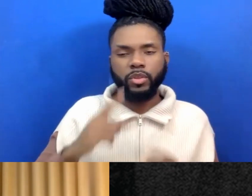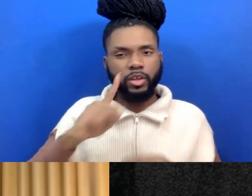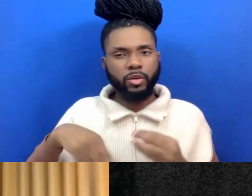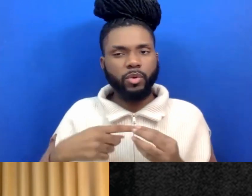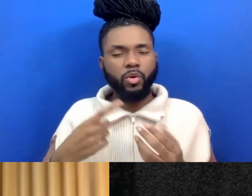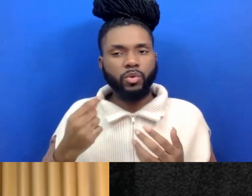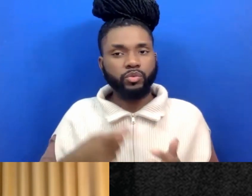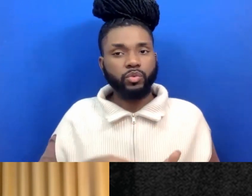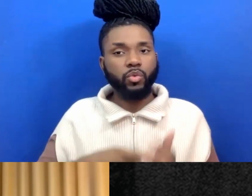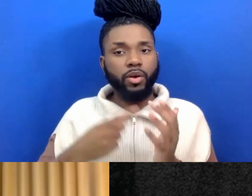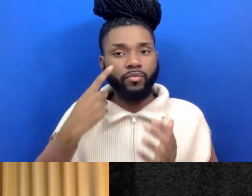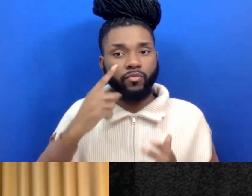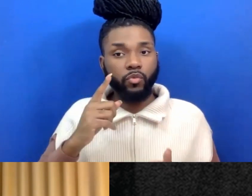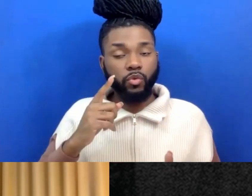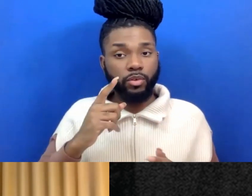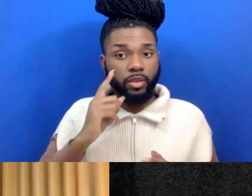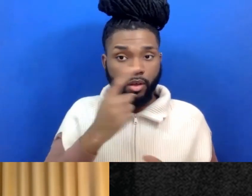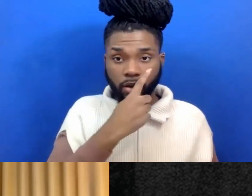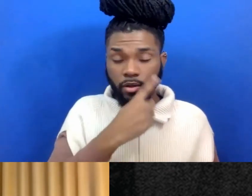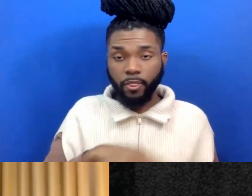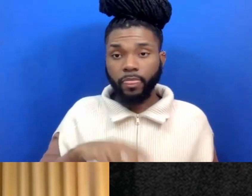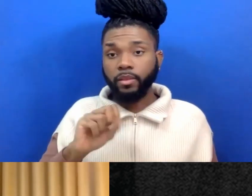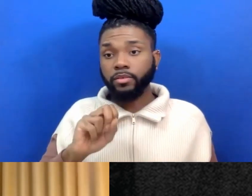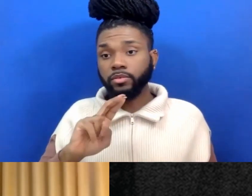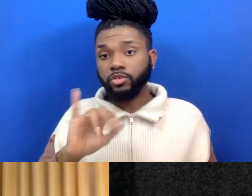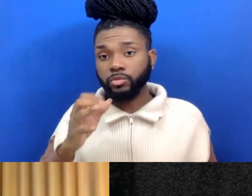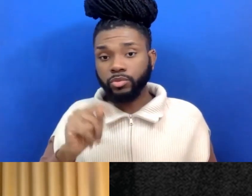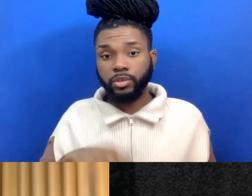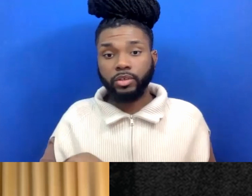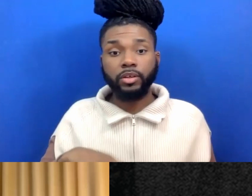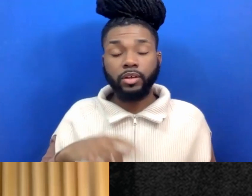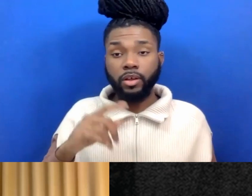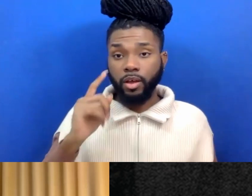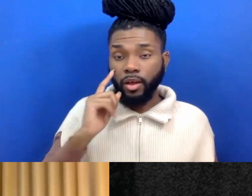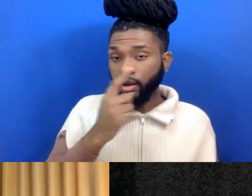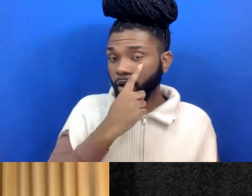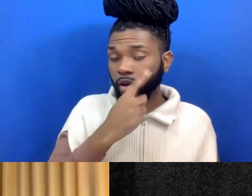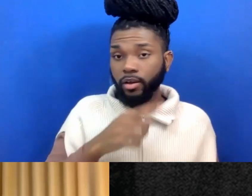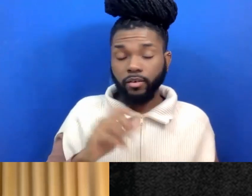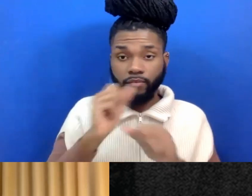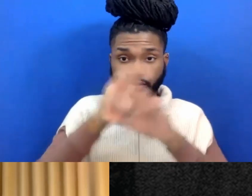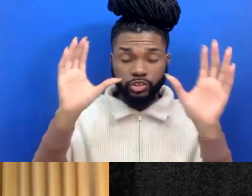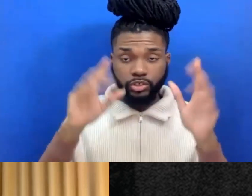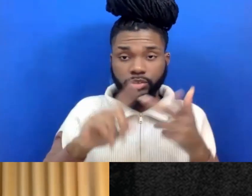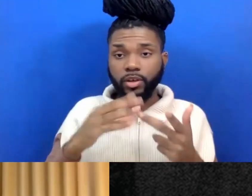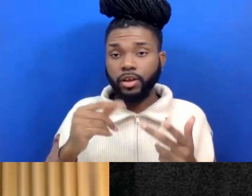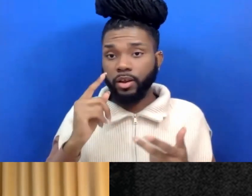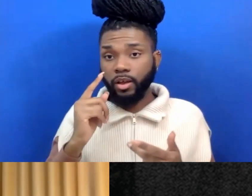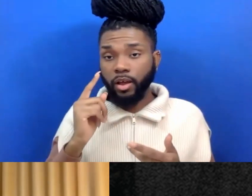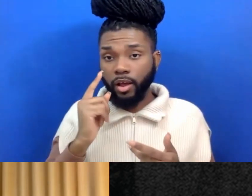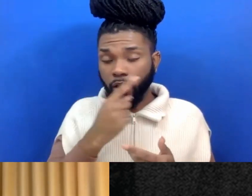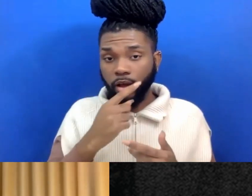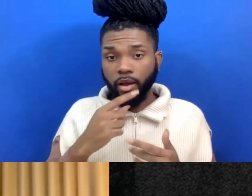the I, subject, I, vision, and I, affirmative response.